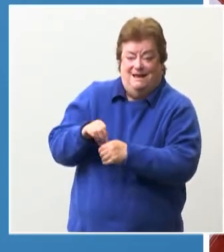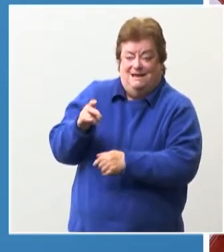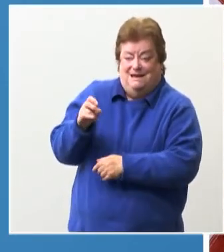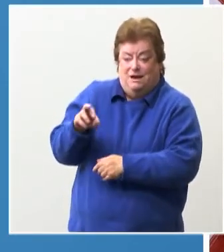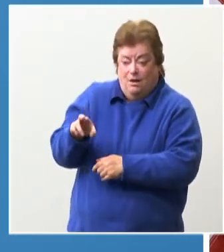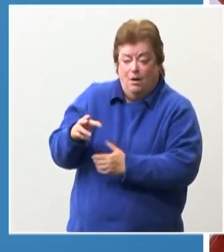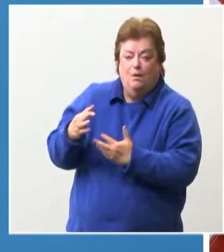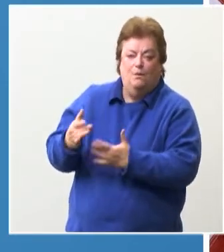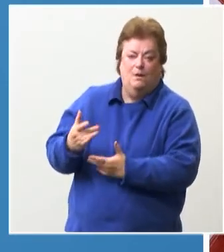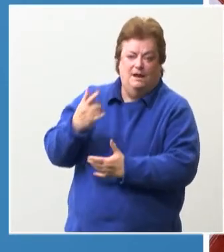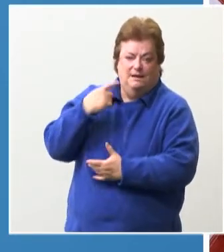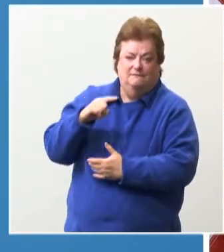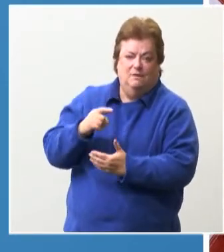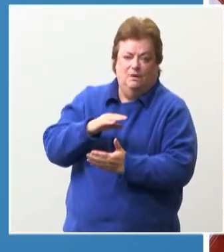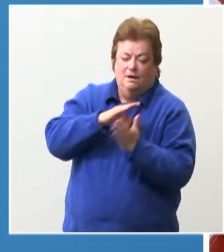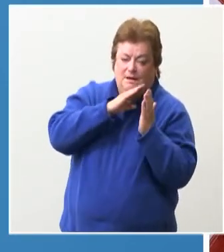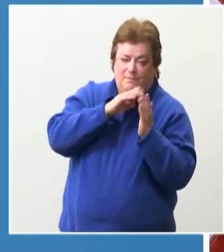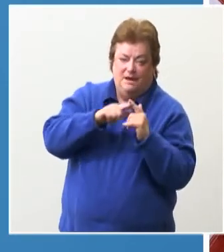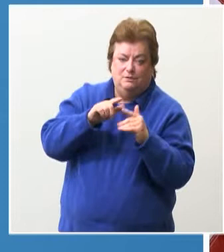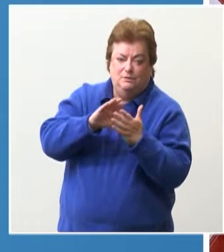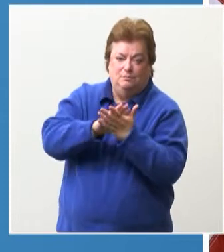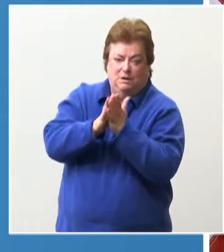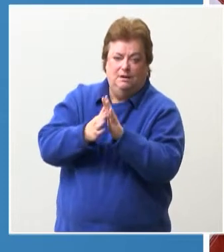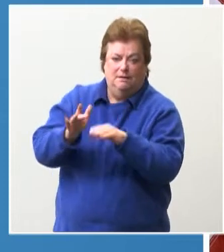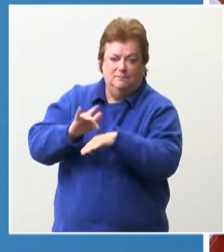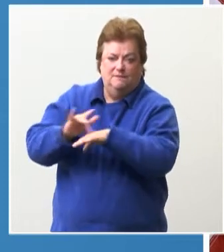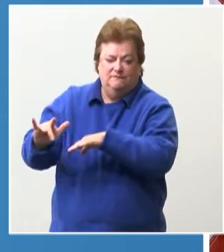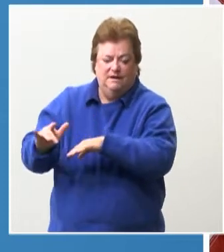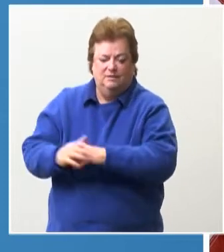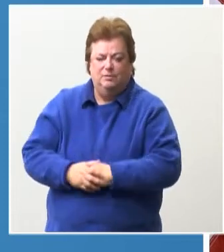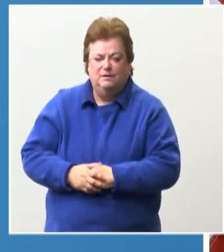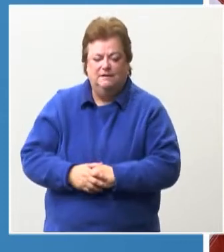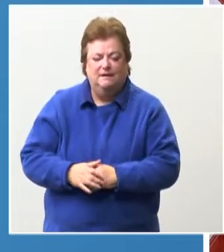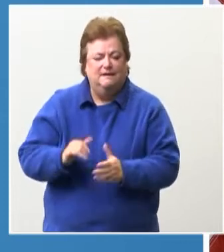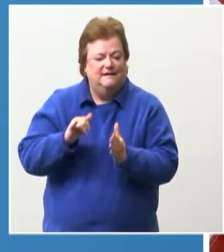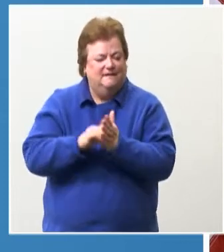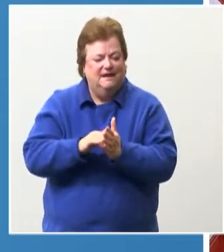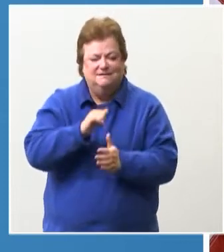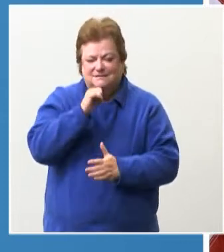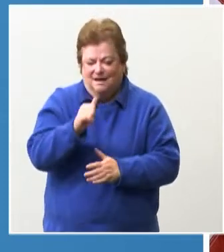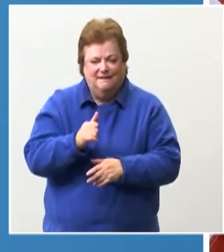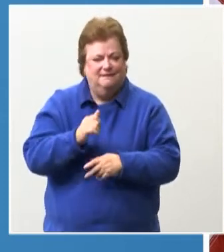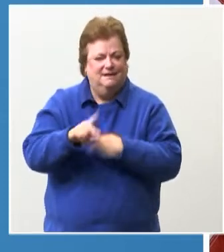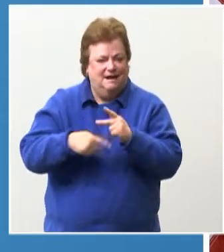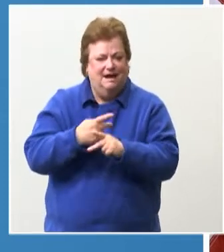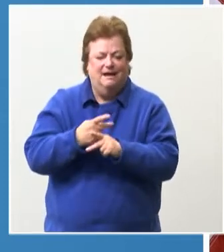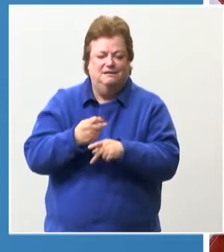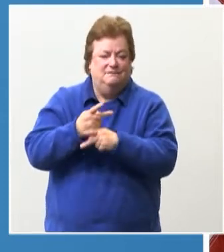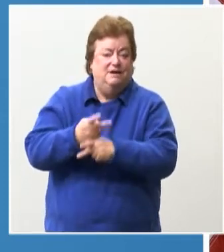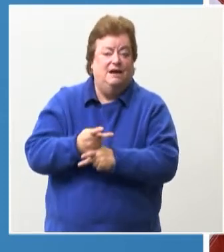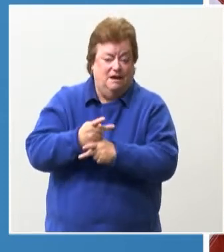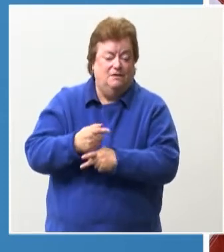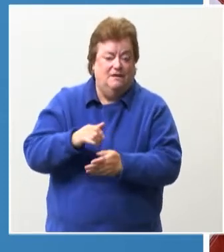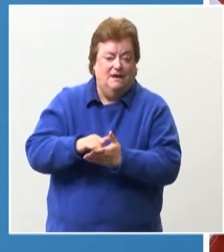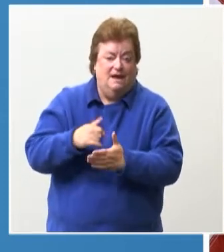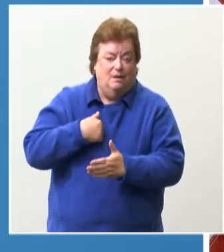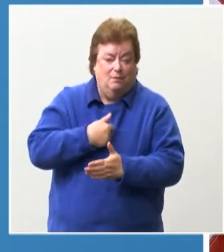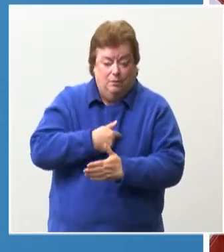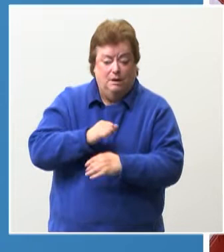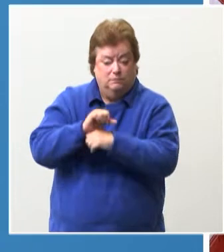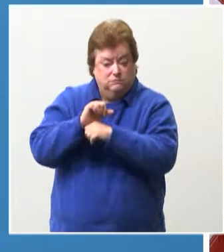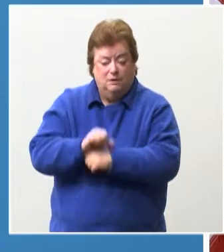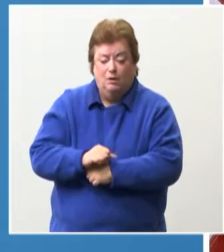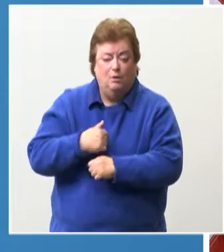hospital bed to open up. That is not the kind of care that Lincoln is accustomed to, and it's not the kind of care that we want to